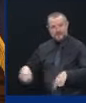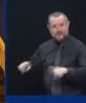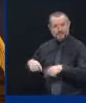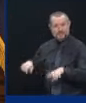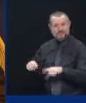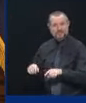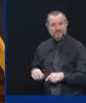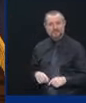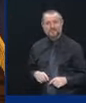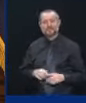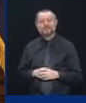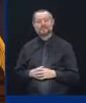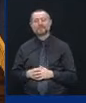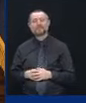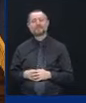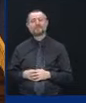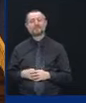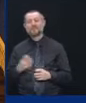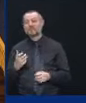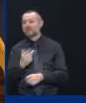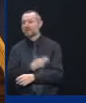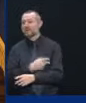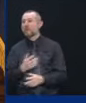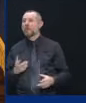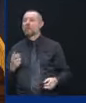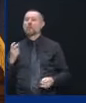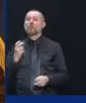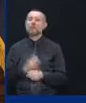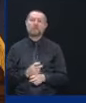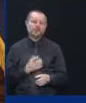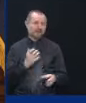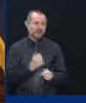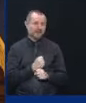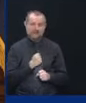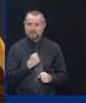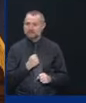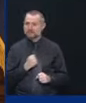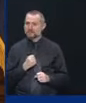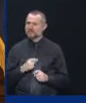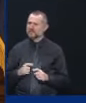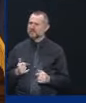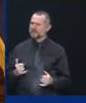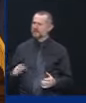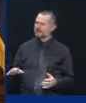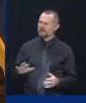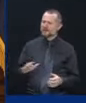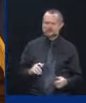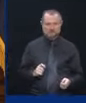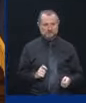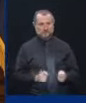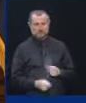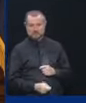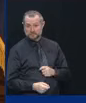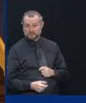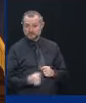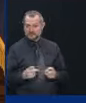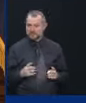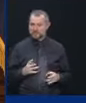rare and hard to get, there was like a shift where the demand went way up when